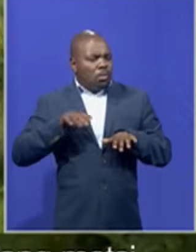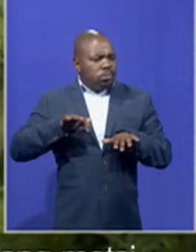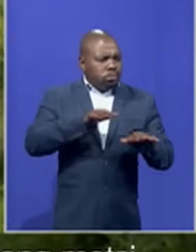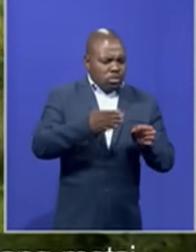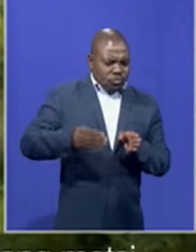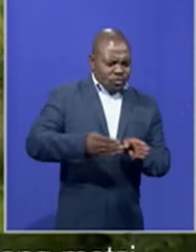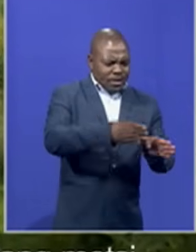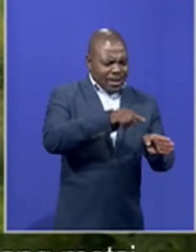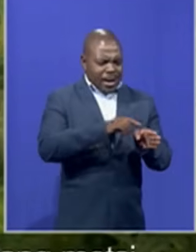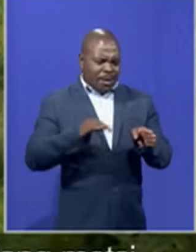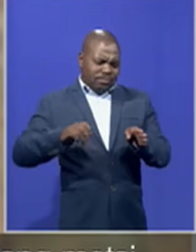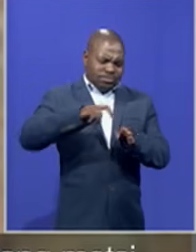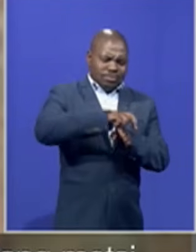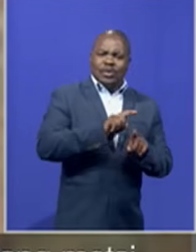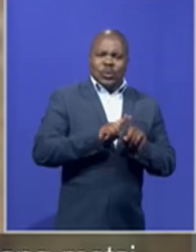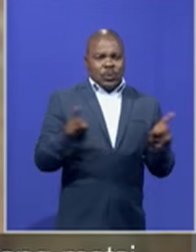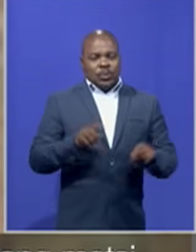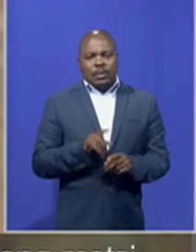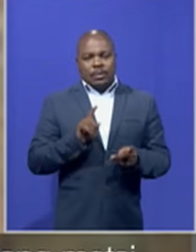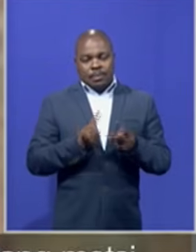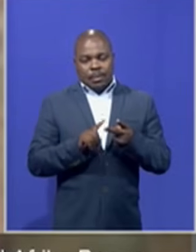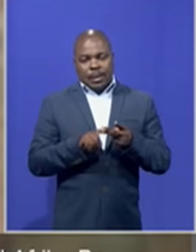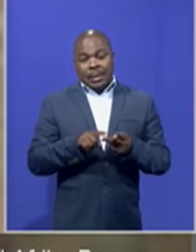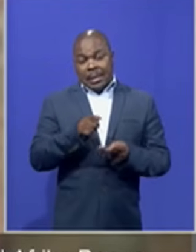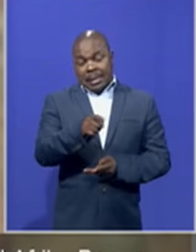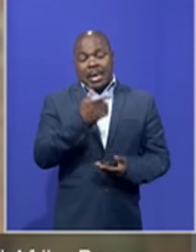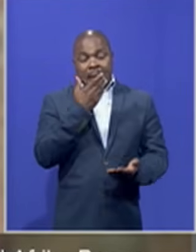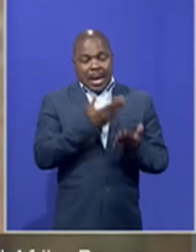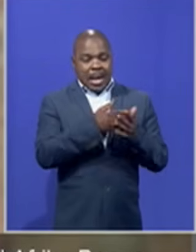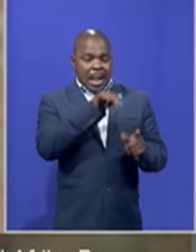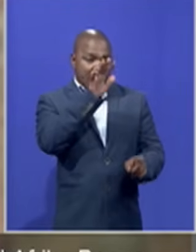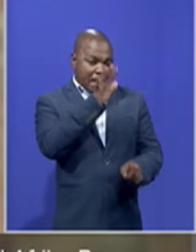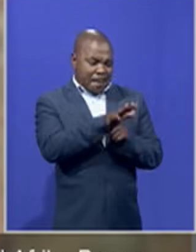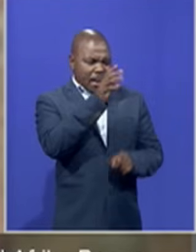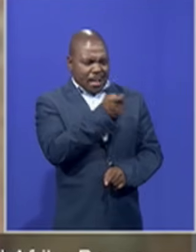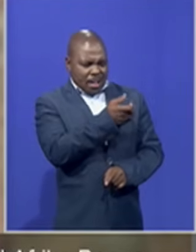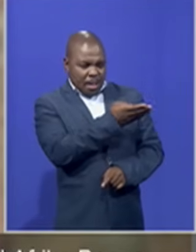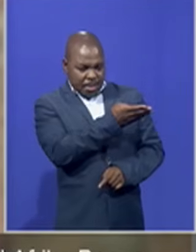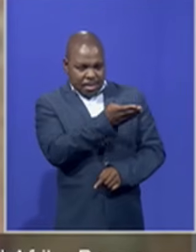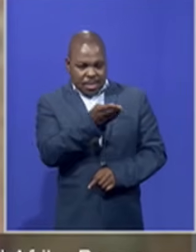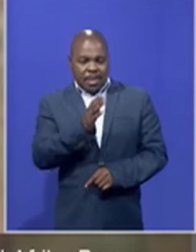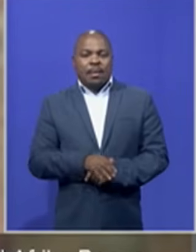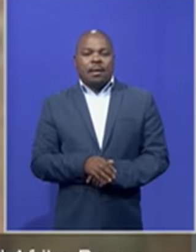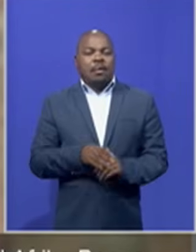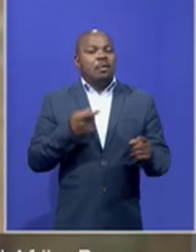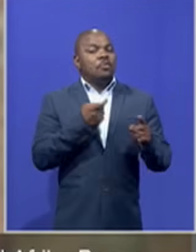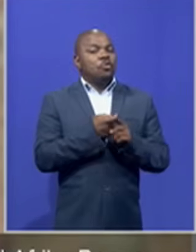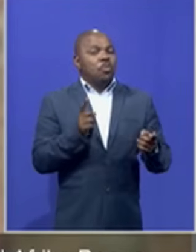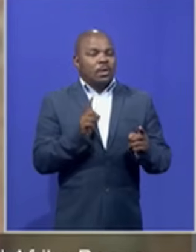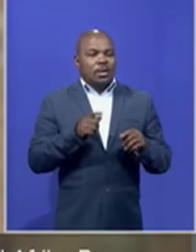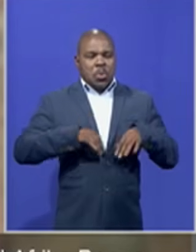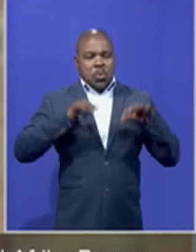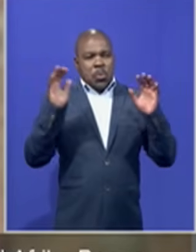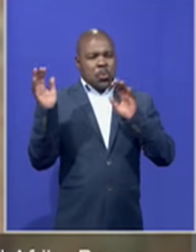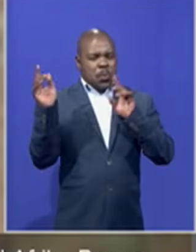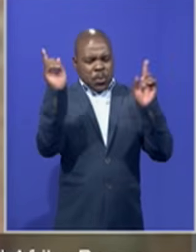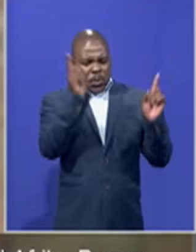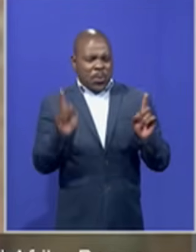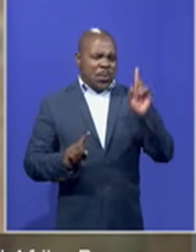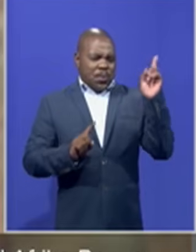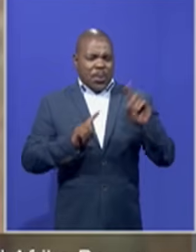lo tshela dinoka. There's also a high likelihood of minor impacts that are associated with these severe